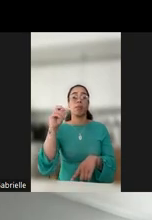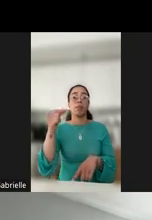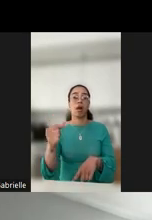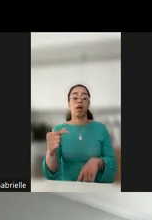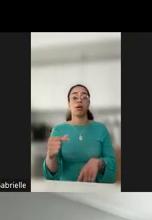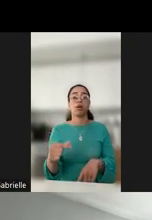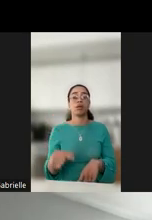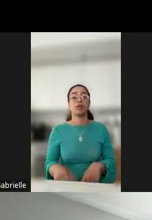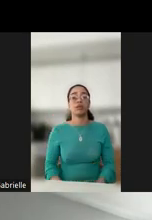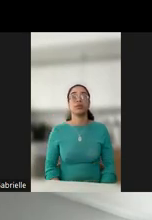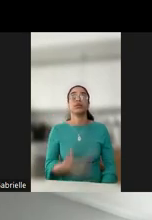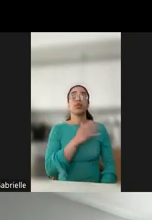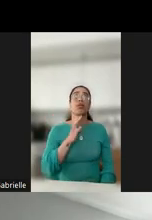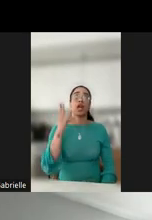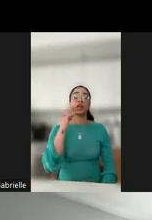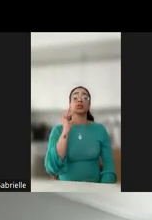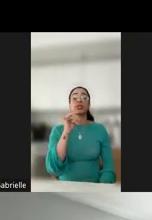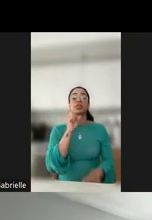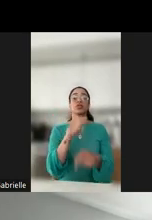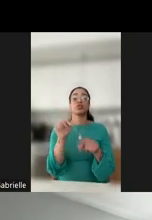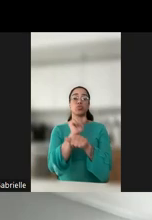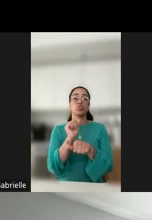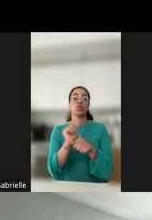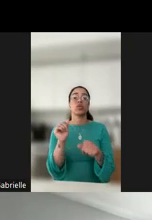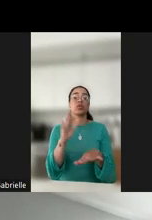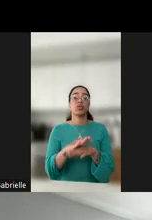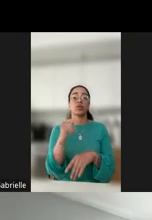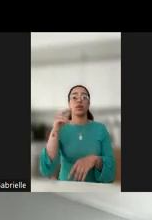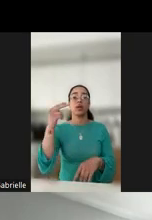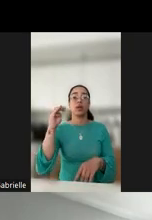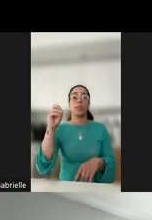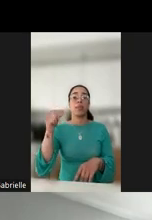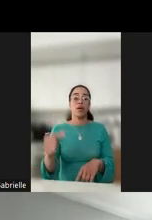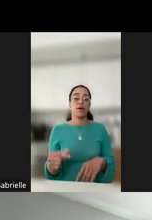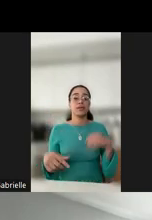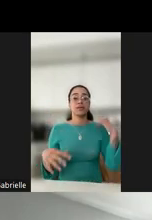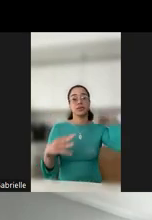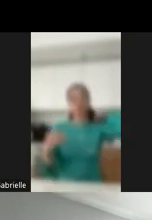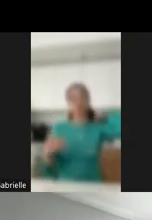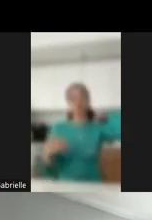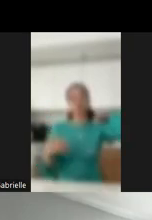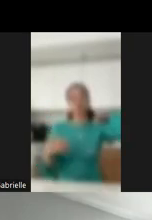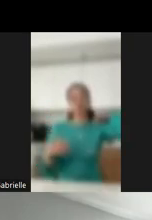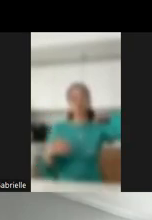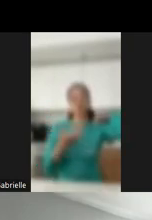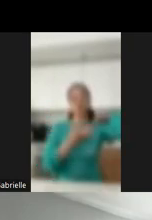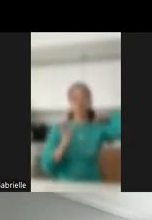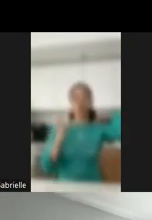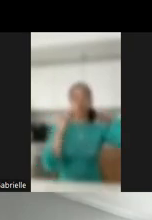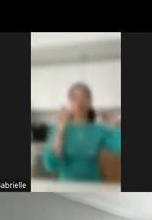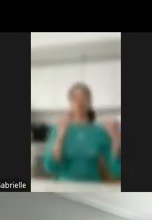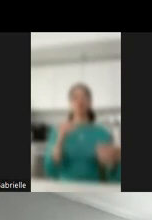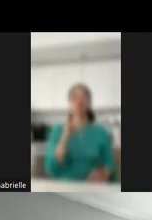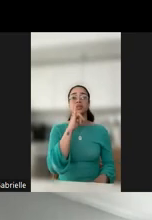the farm, and since they're going to many other states that our expertise is not